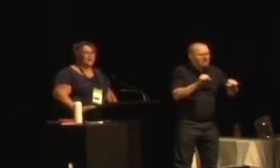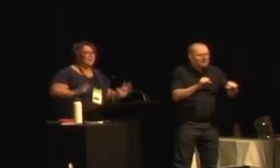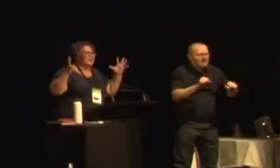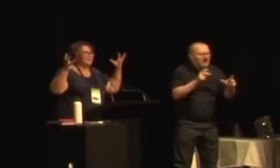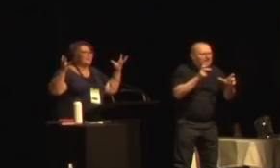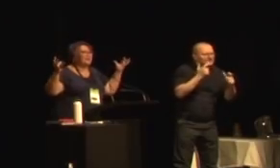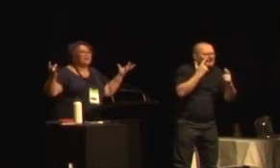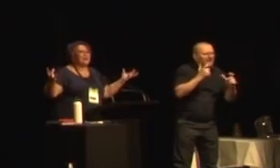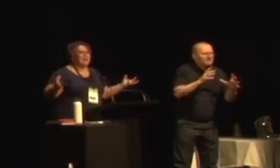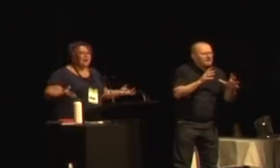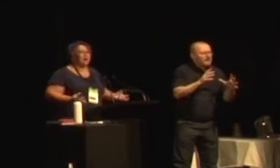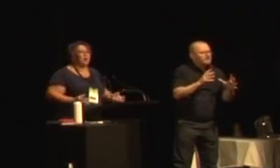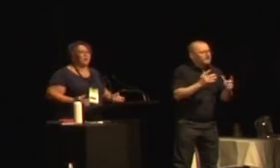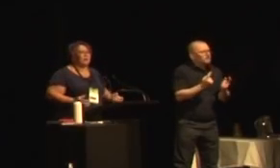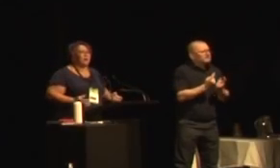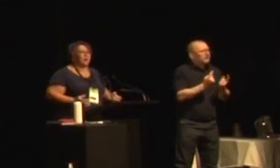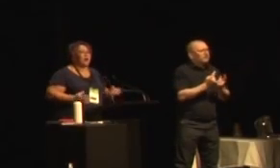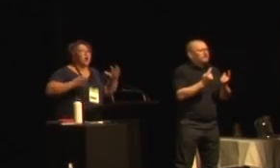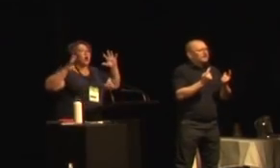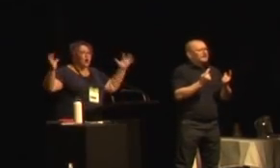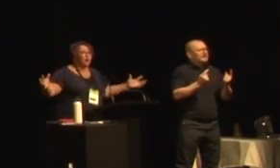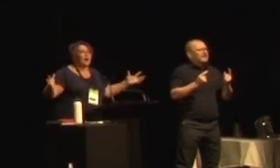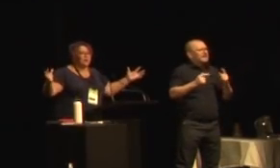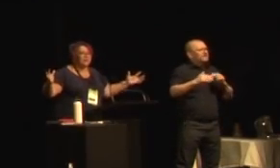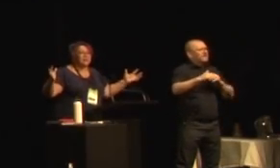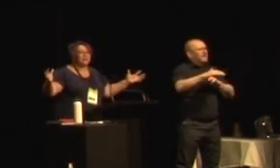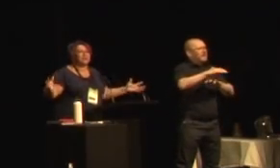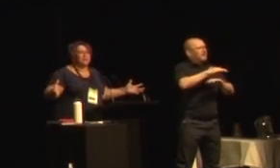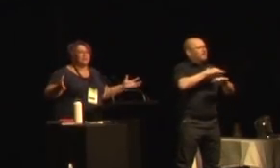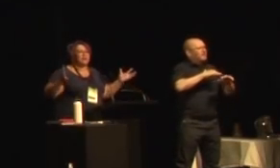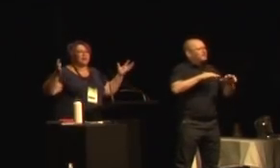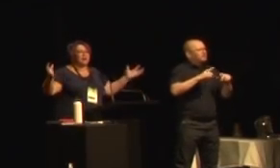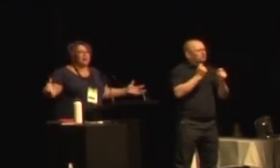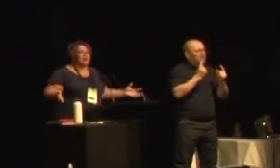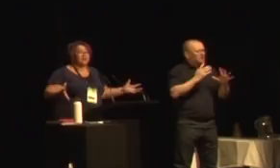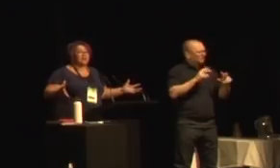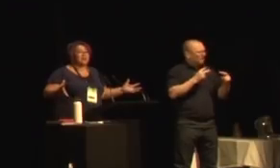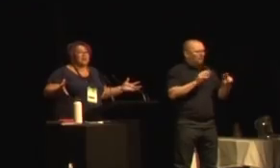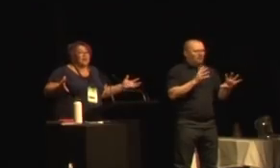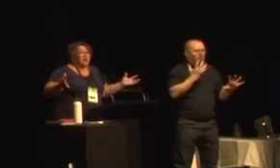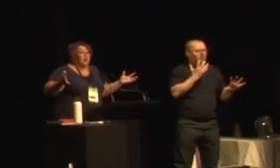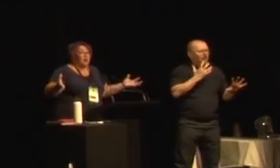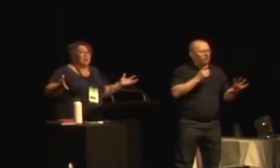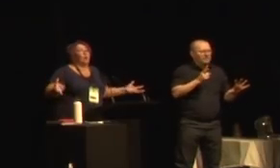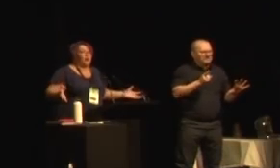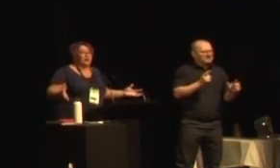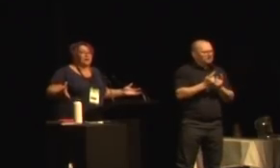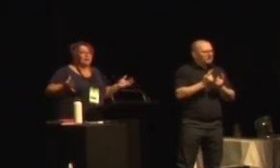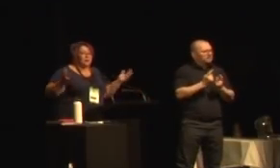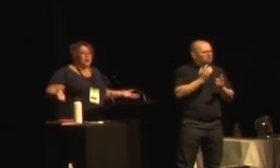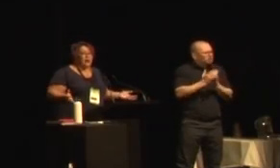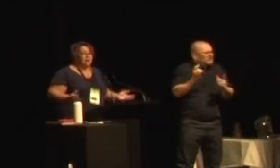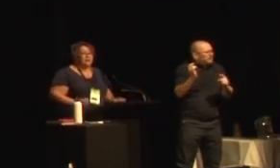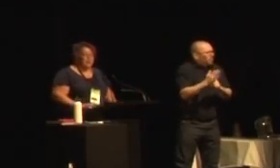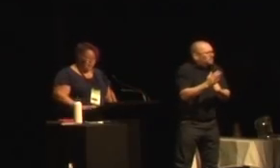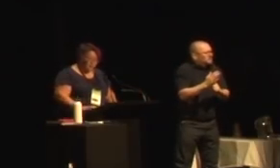very carefully, but like there was something in the air where people were like, oh wow, this is something that's really important and